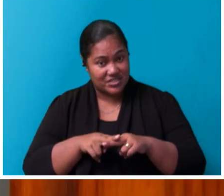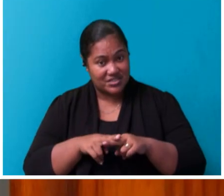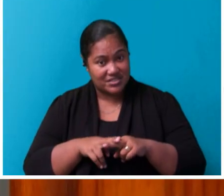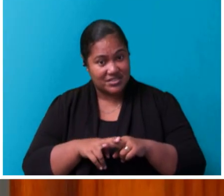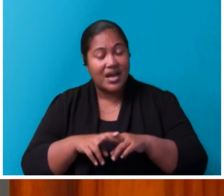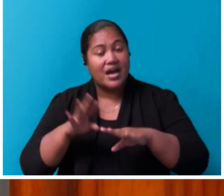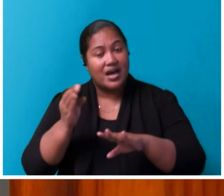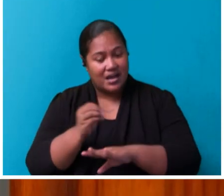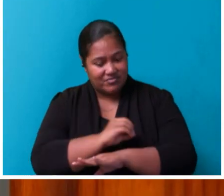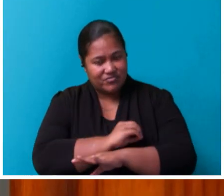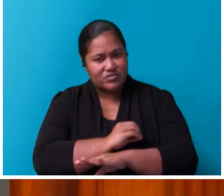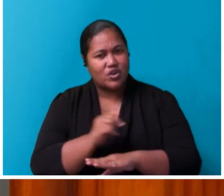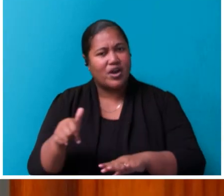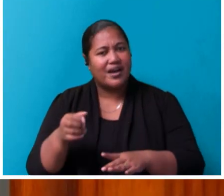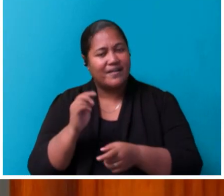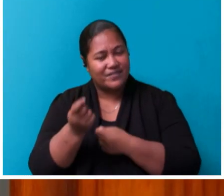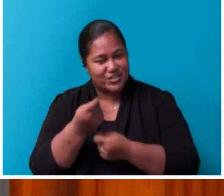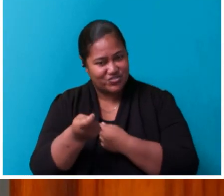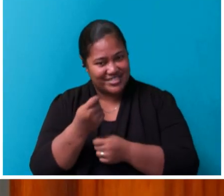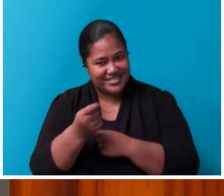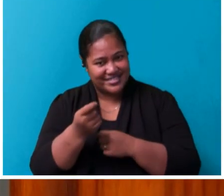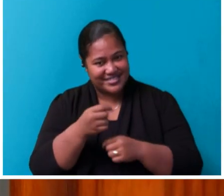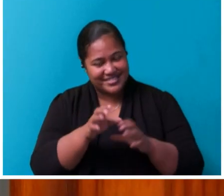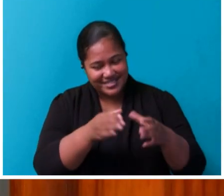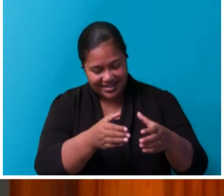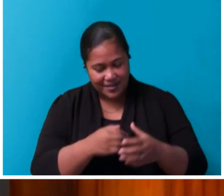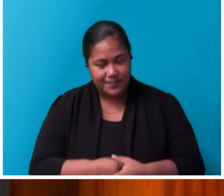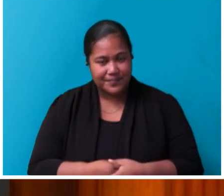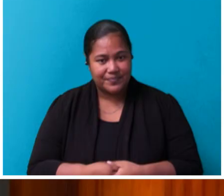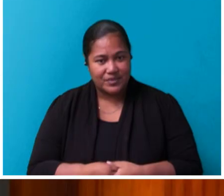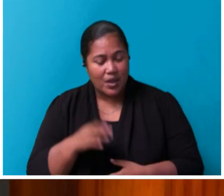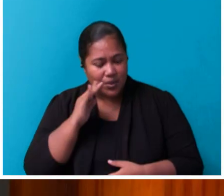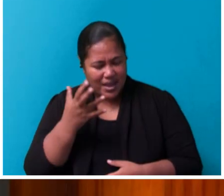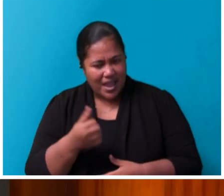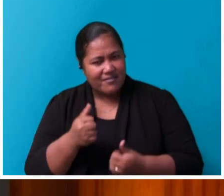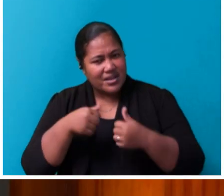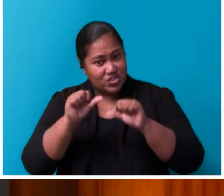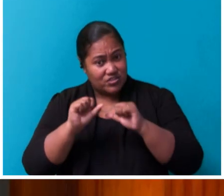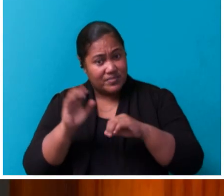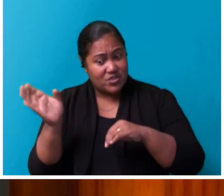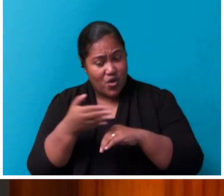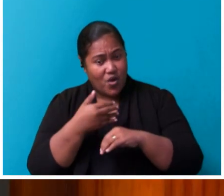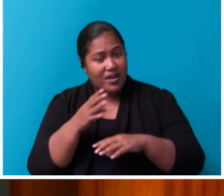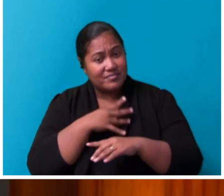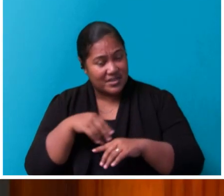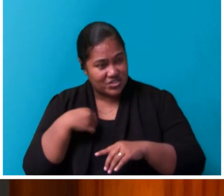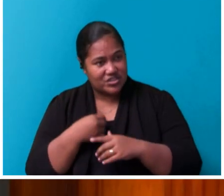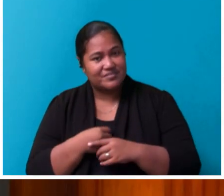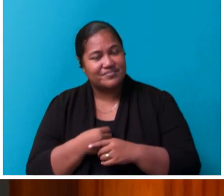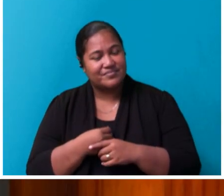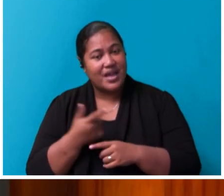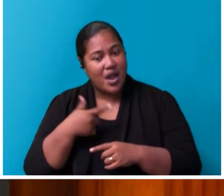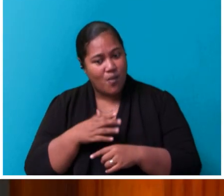sector. Honorable Speaker, whilst there have been substantial achievements across the ministry, I would like to touch